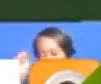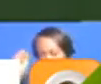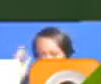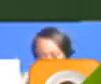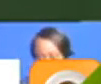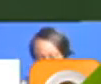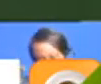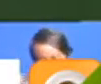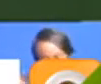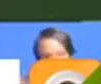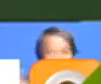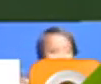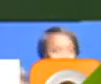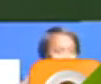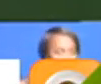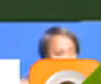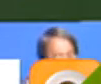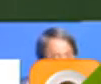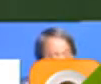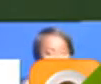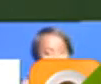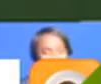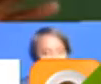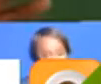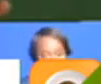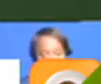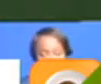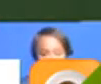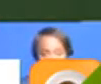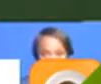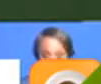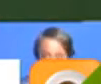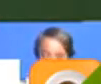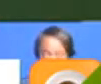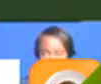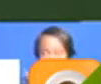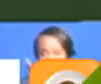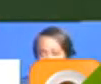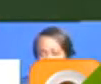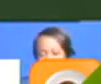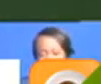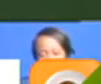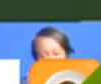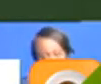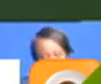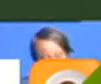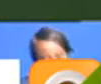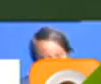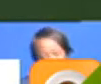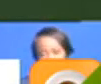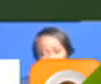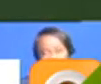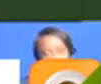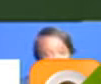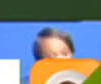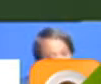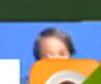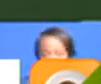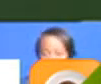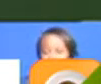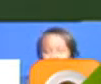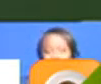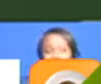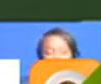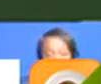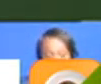that. They should serve Kenyans equally, irrespective of whatever political affiliations we